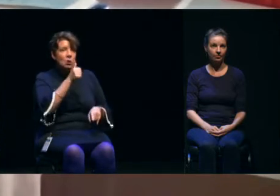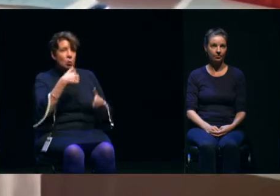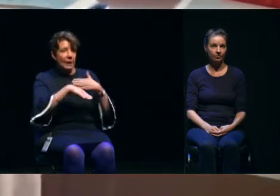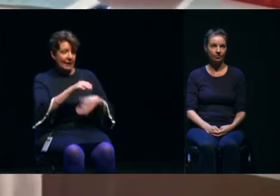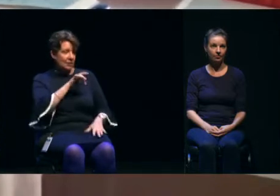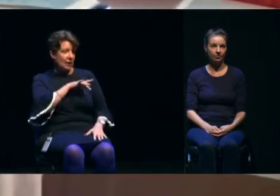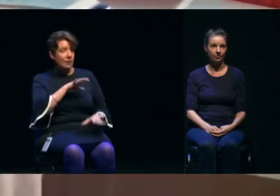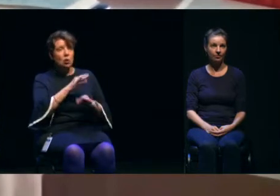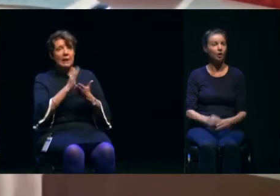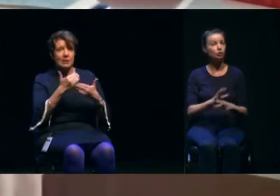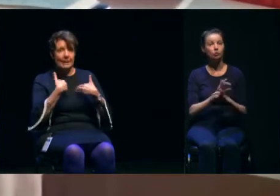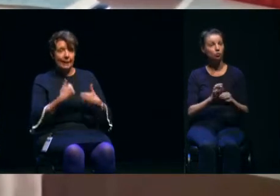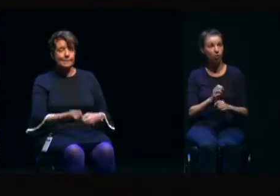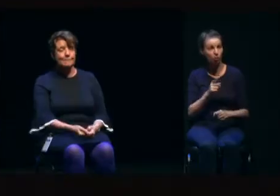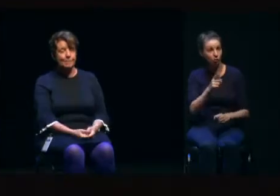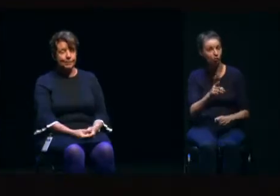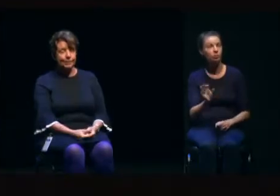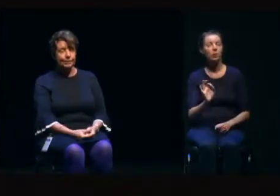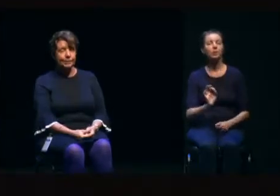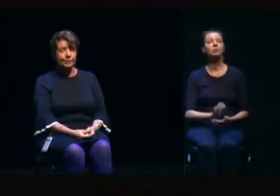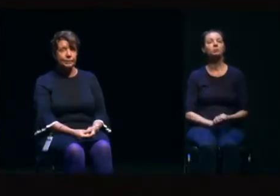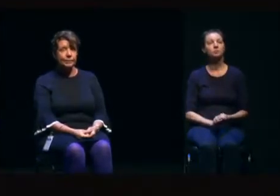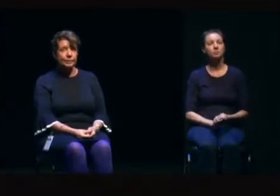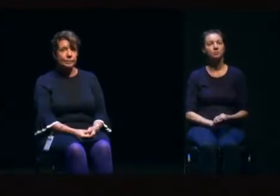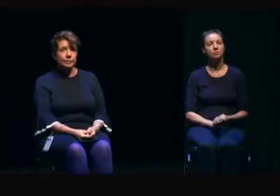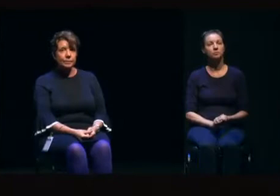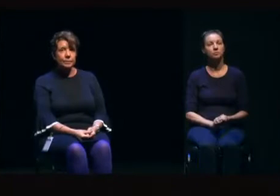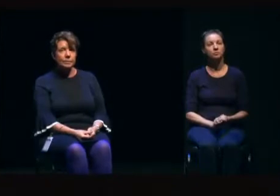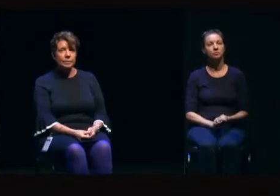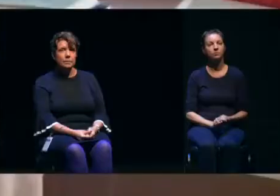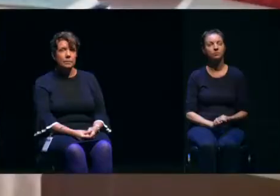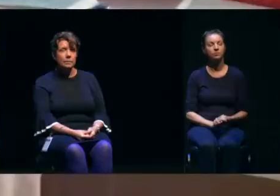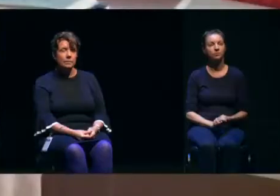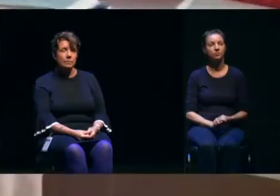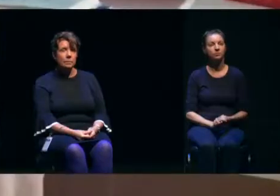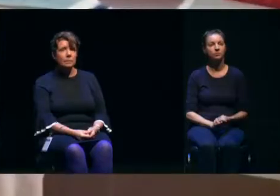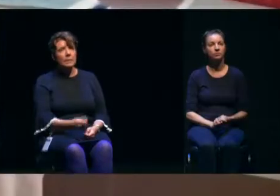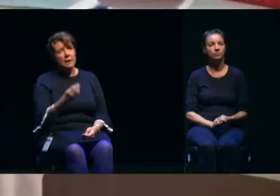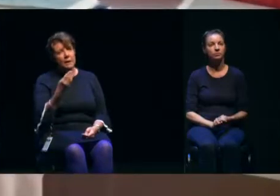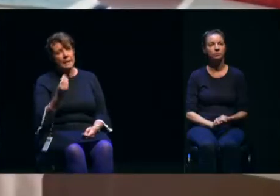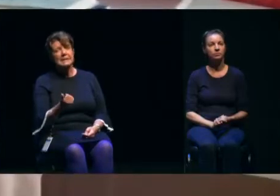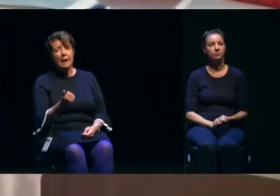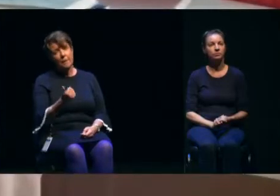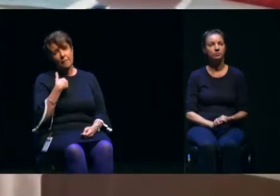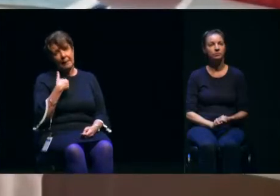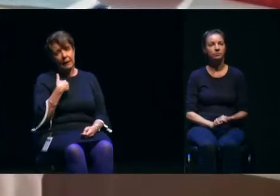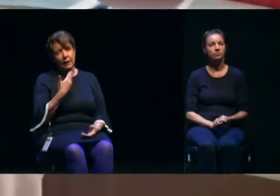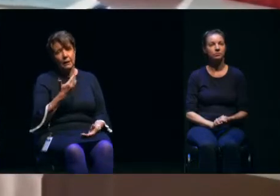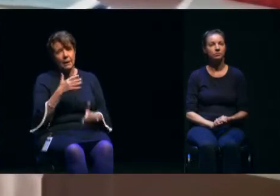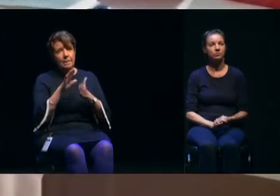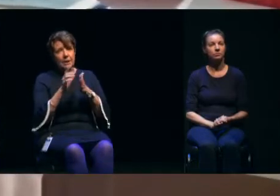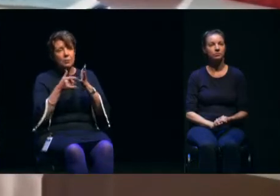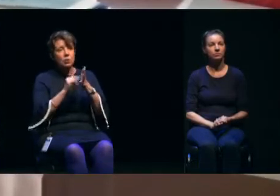me. It's not you. It's not you. No. Were you astonished? There's always some of me because I use my